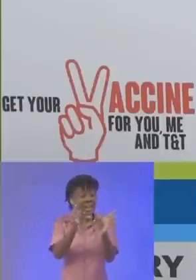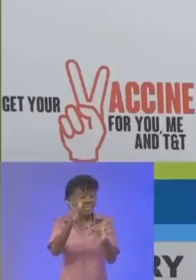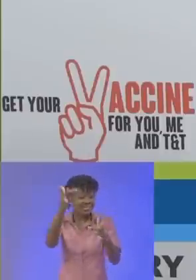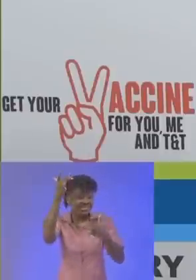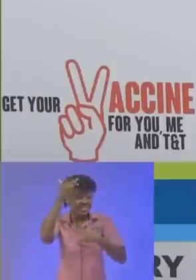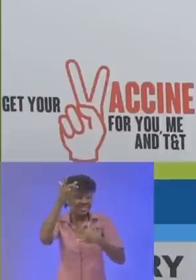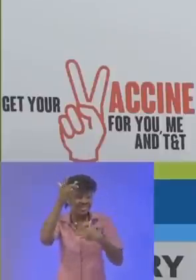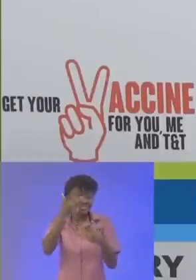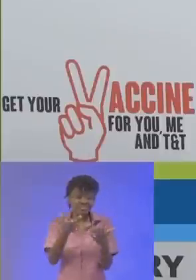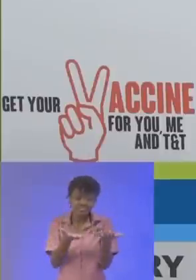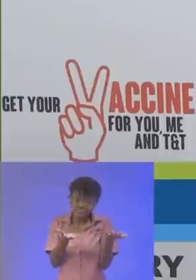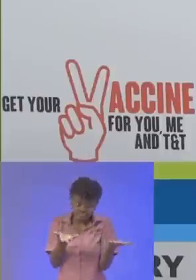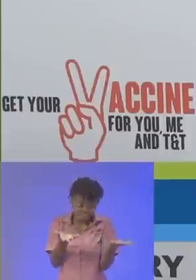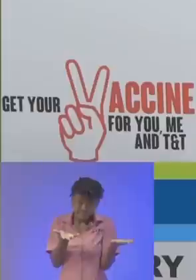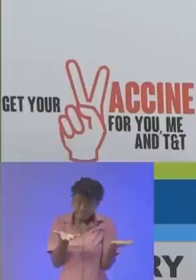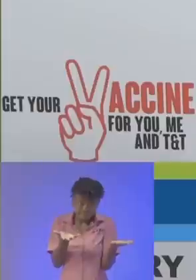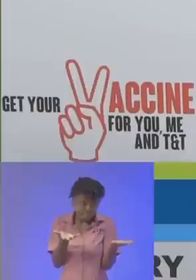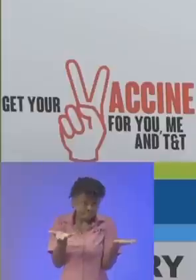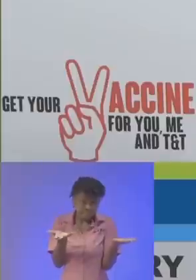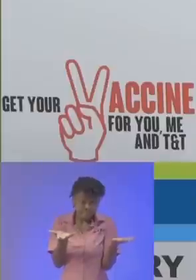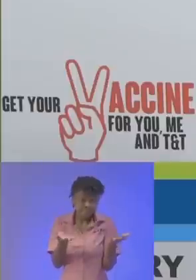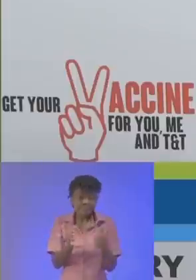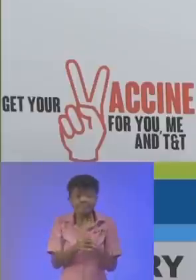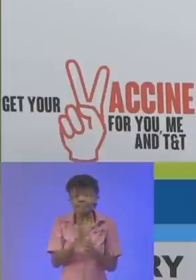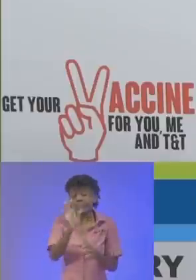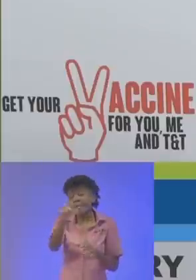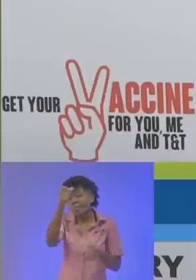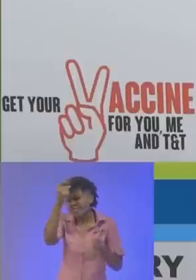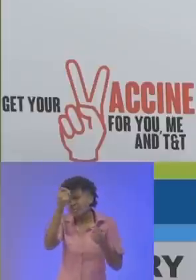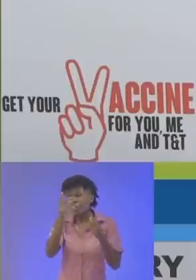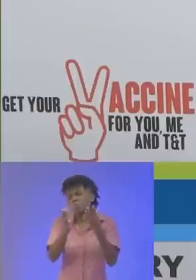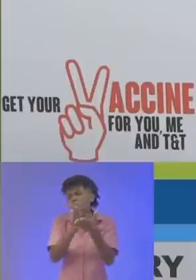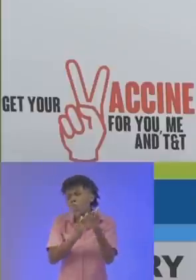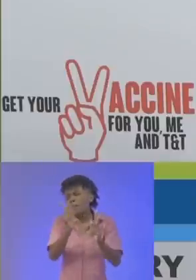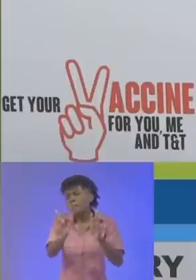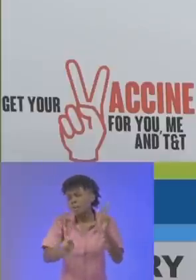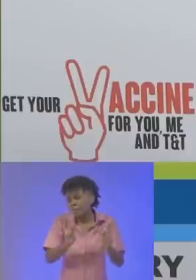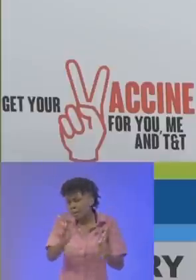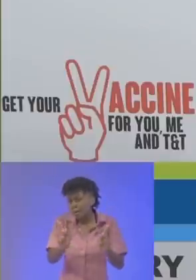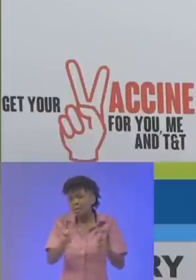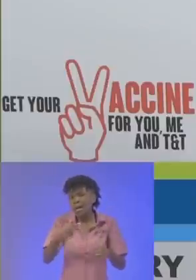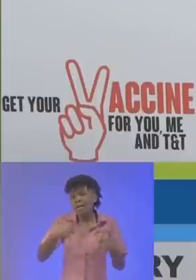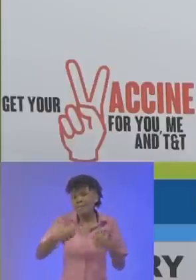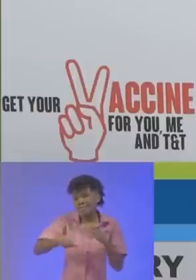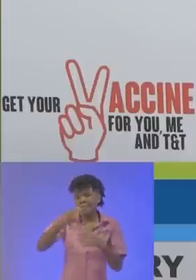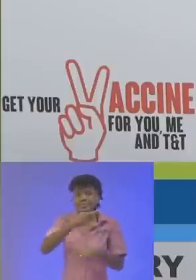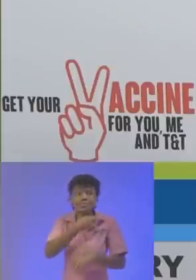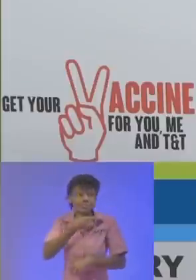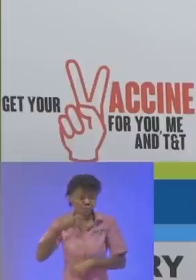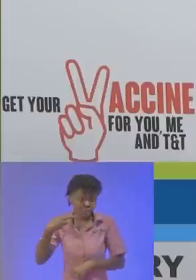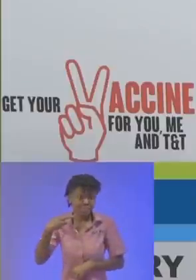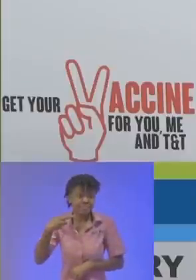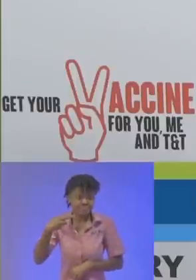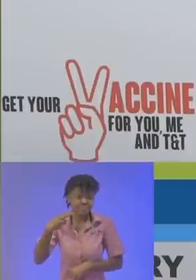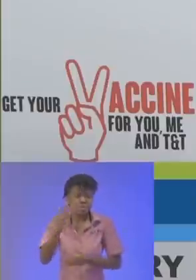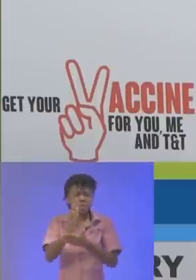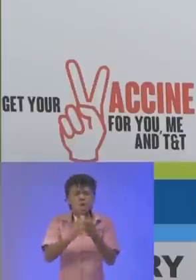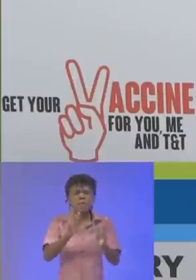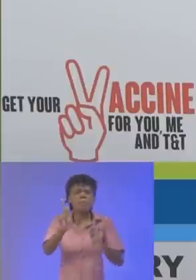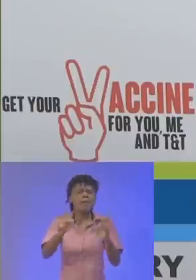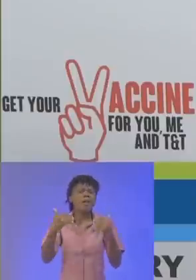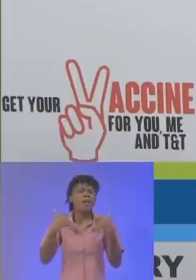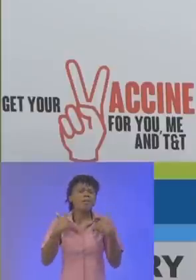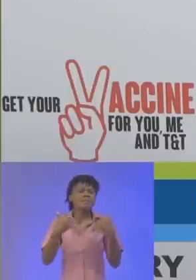have immunodeficiency disorders and are already very ill. And vaccination, most of all, reduces the risk of